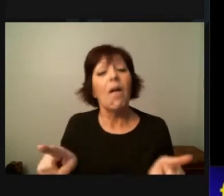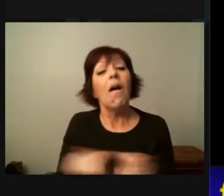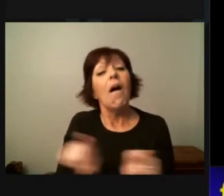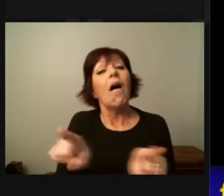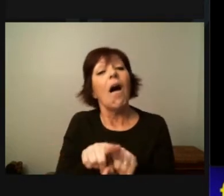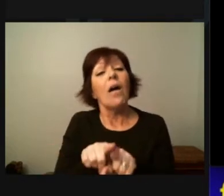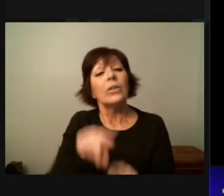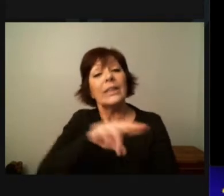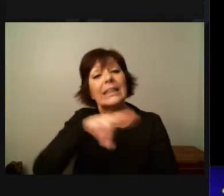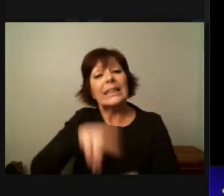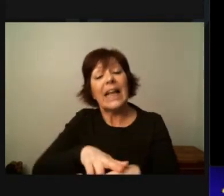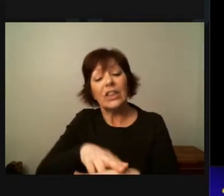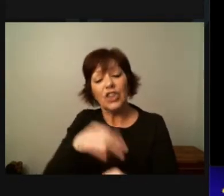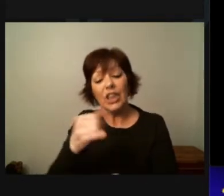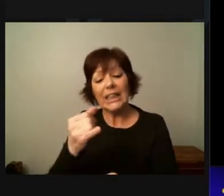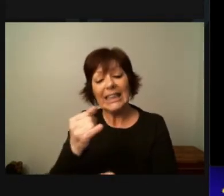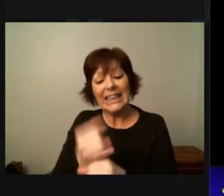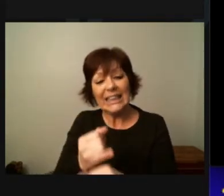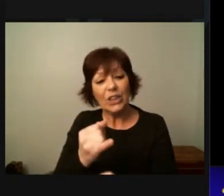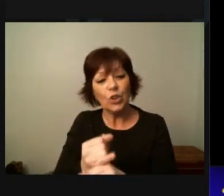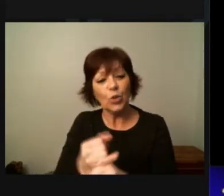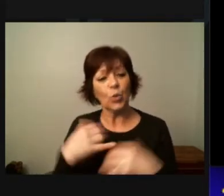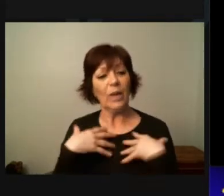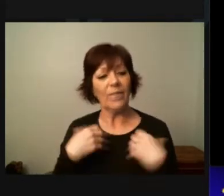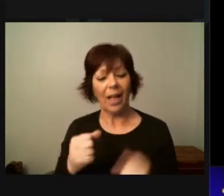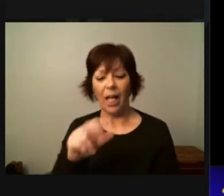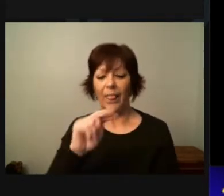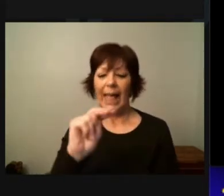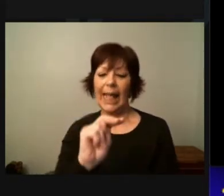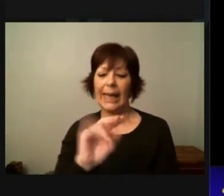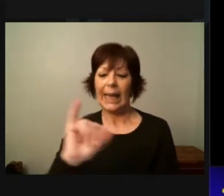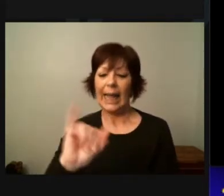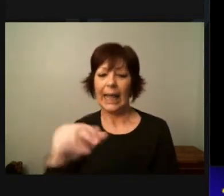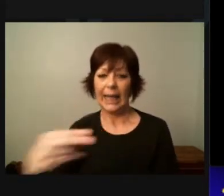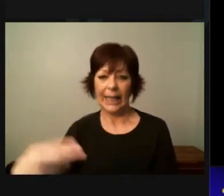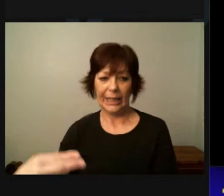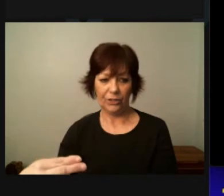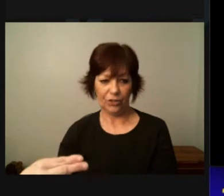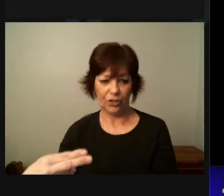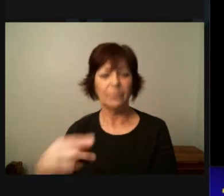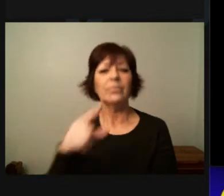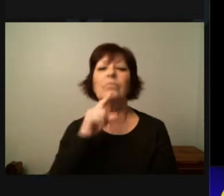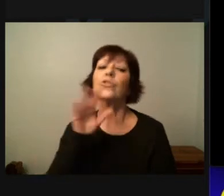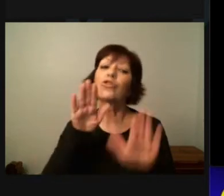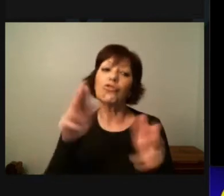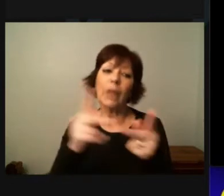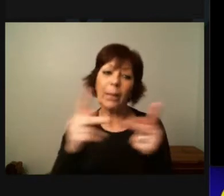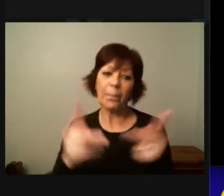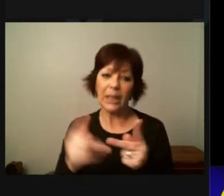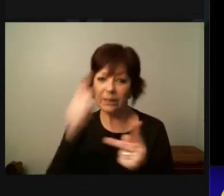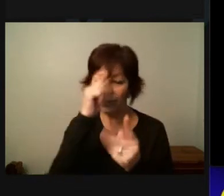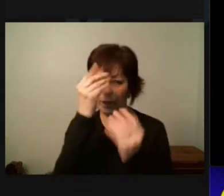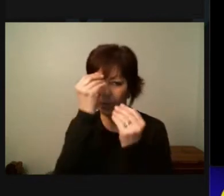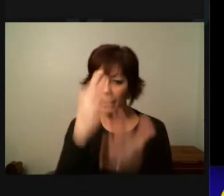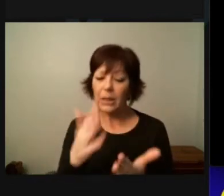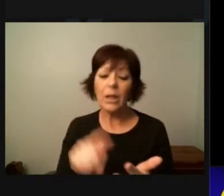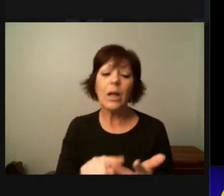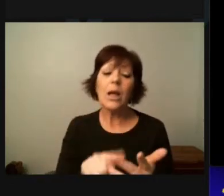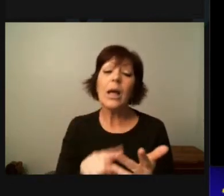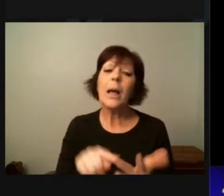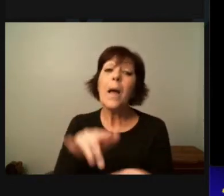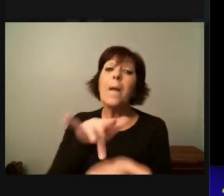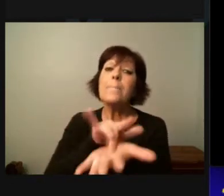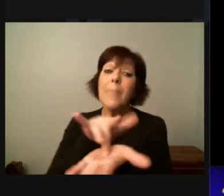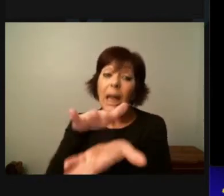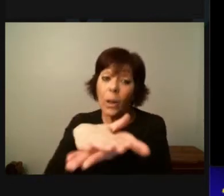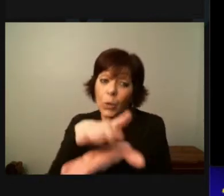National Institute of Health. That is another great source of information. You could go to medical school sites. You could